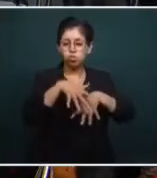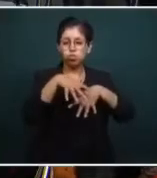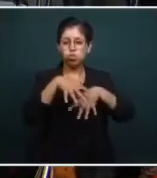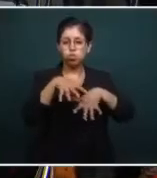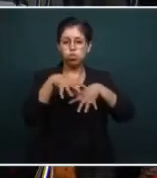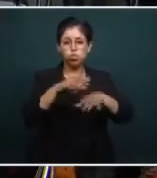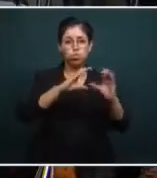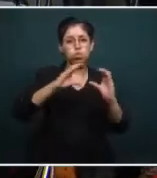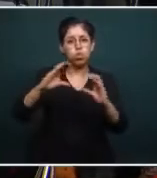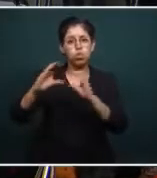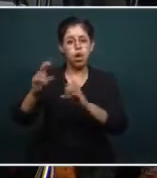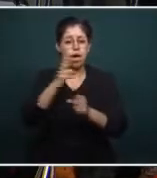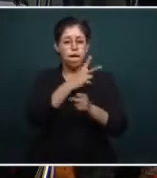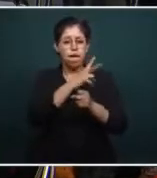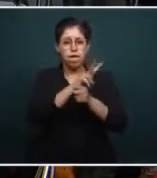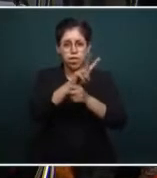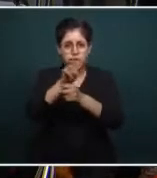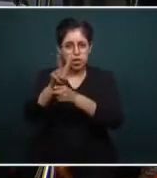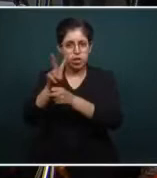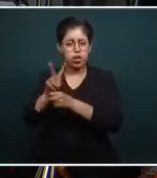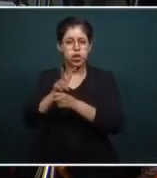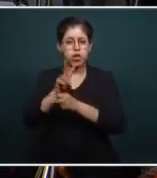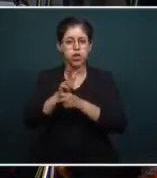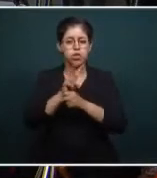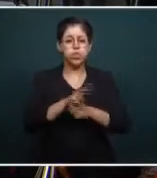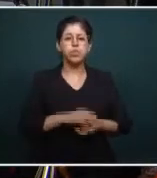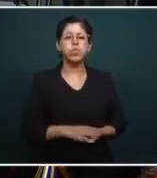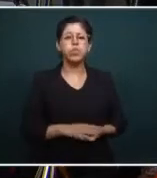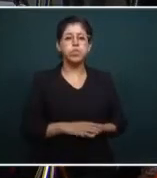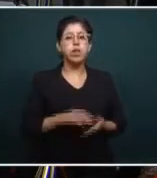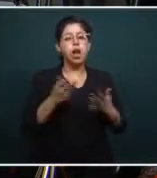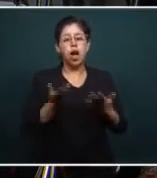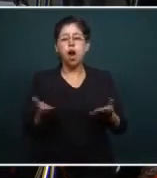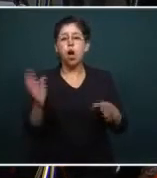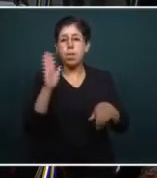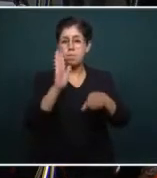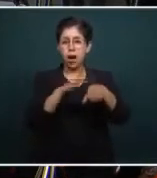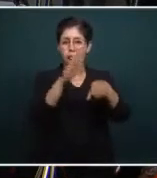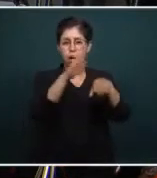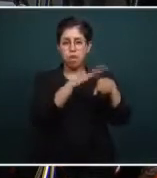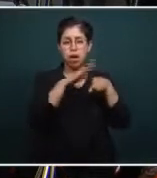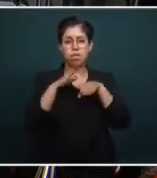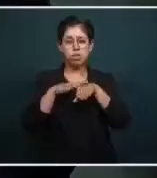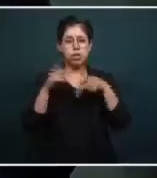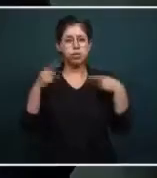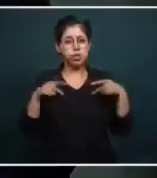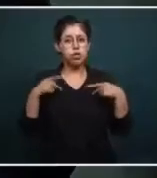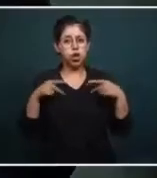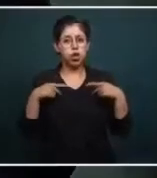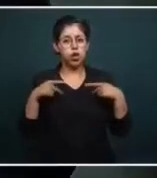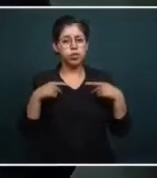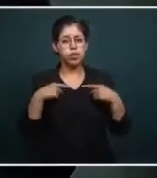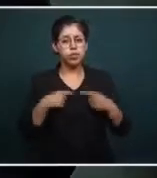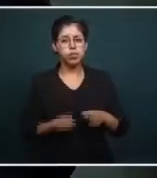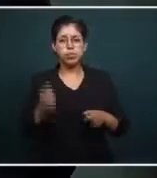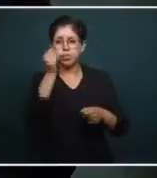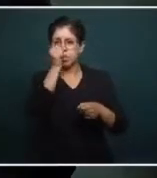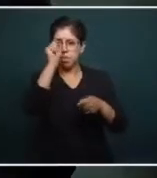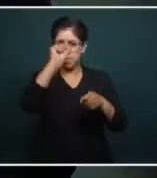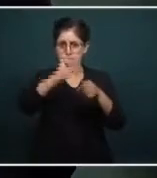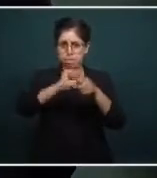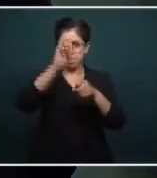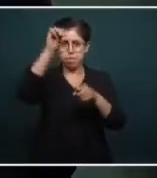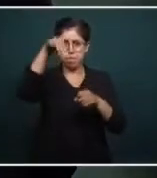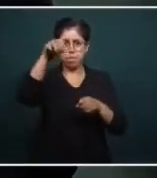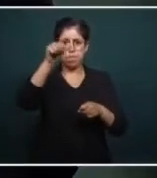3,379 that are in function in the doing these duties. De la Secretaría de Marina, que estará, como ya